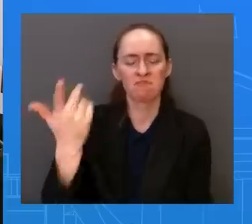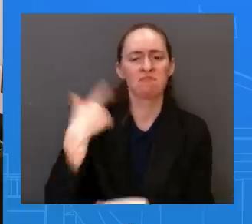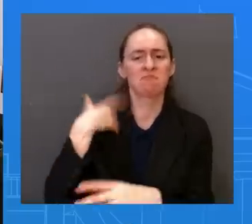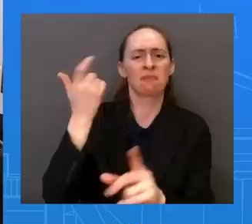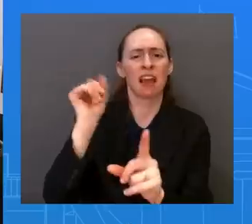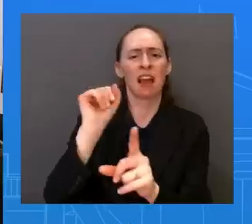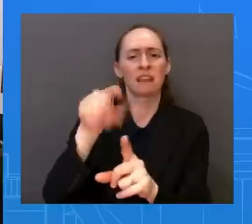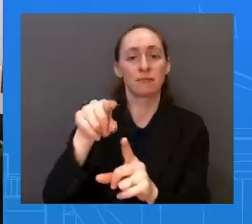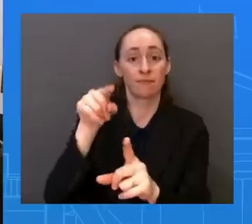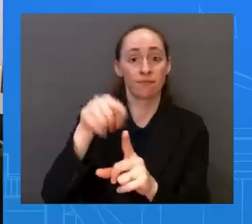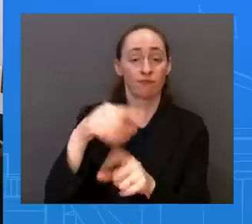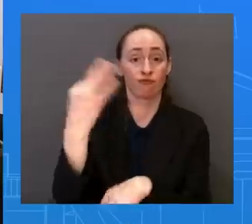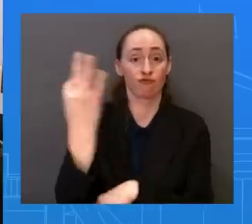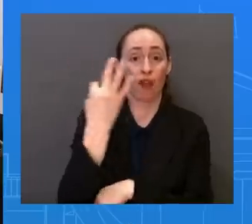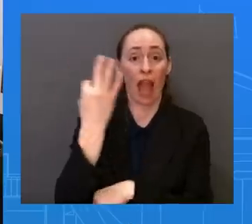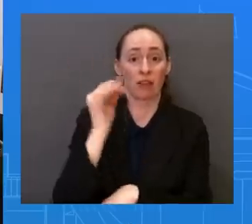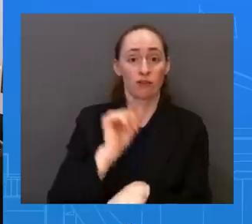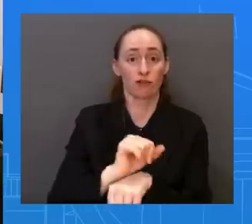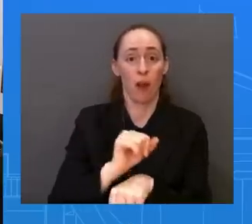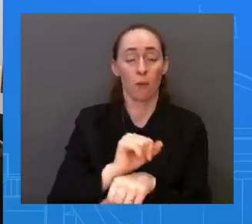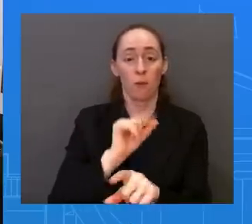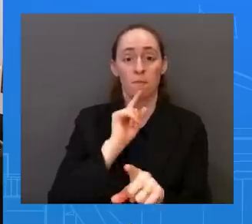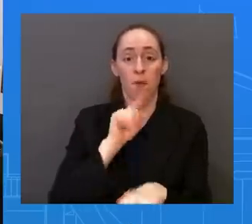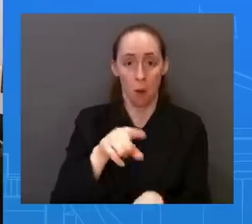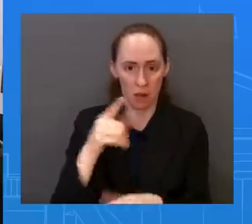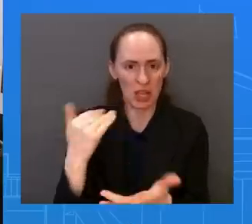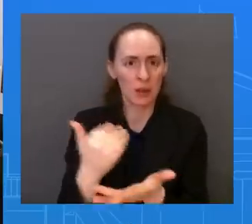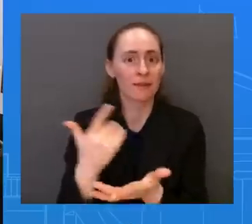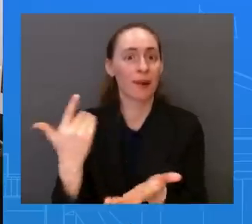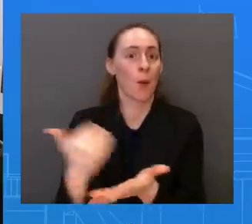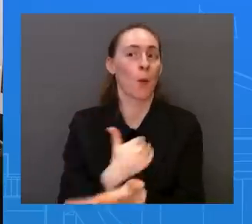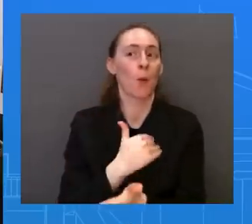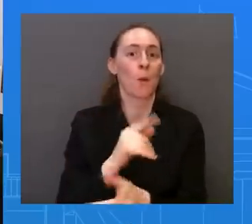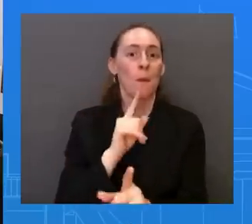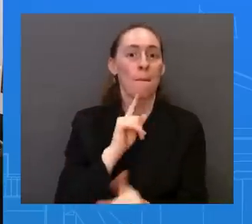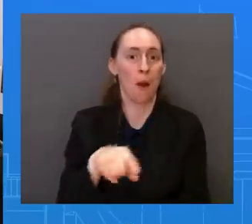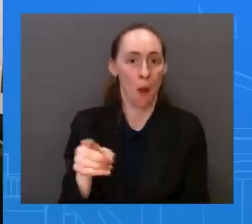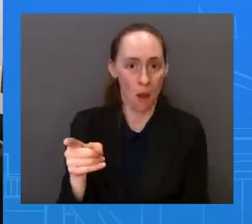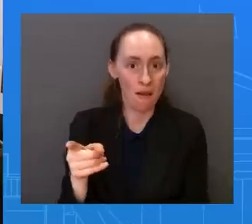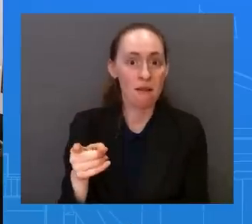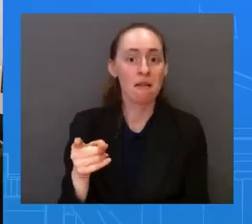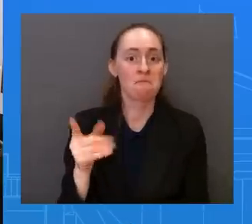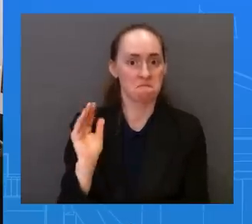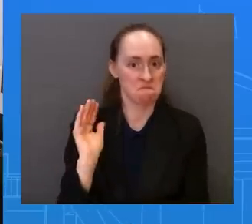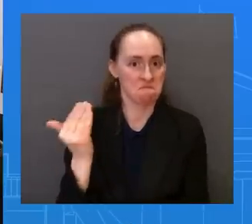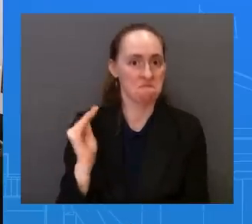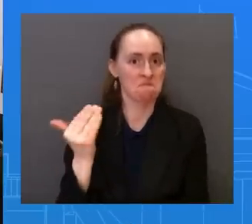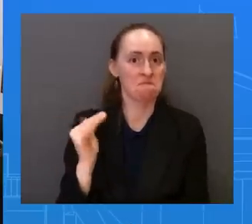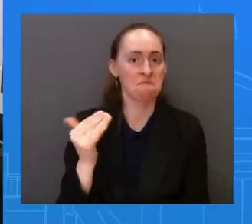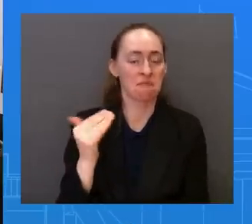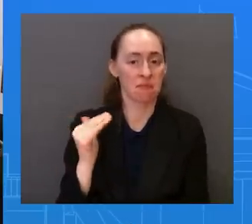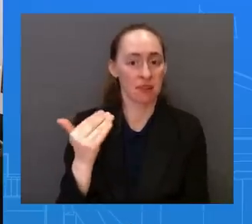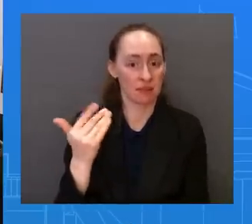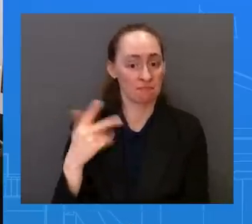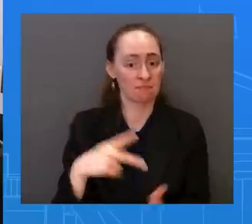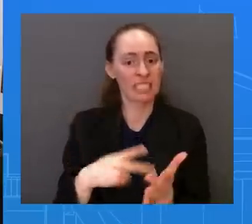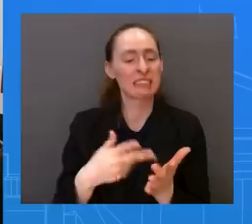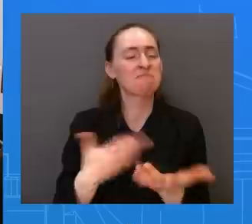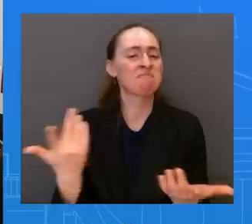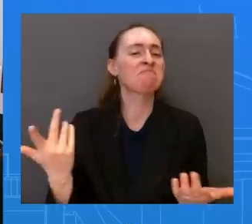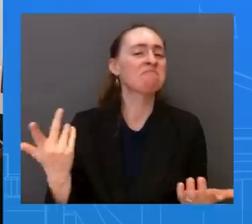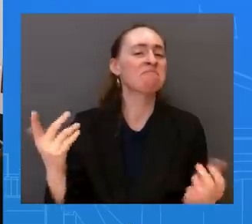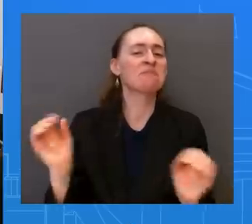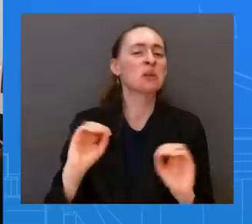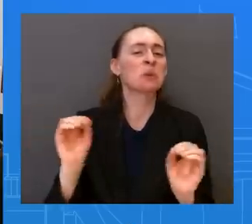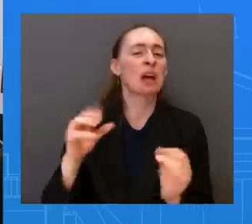falling next 12 months to 25%. They now peg the odds up from 35%. What do you think the odds are of a recession right now, and do you think that